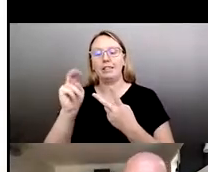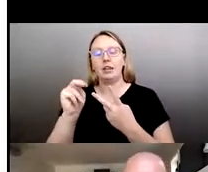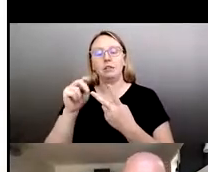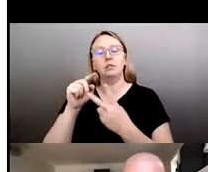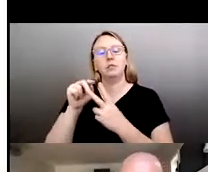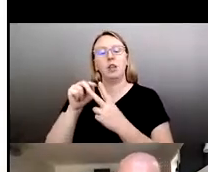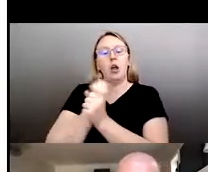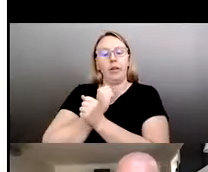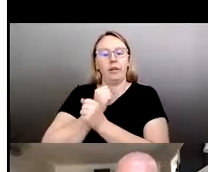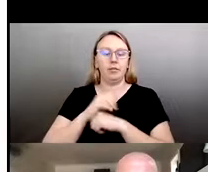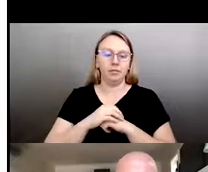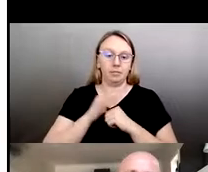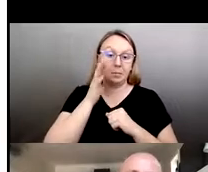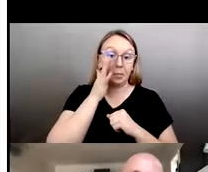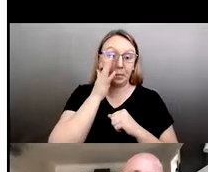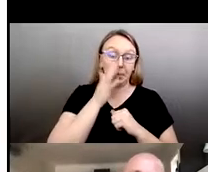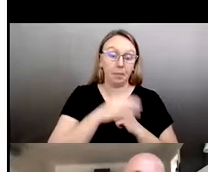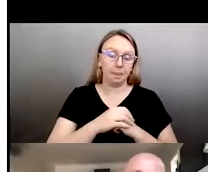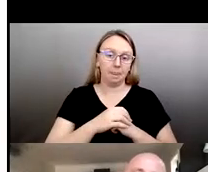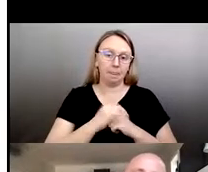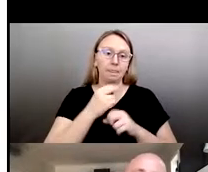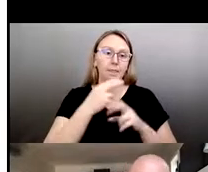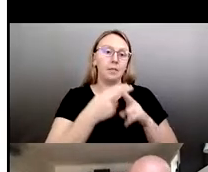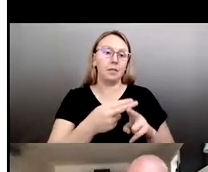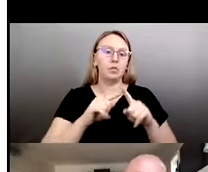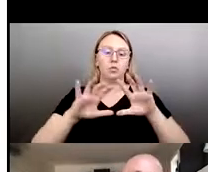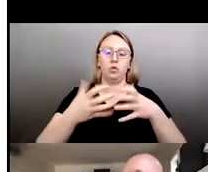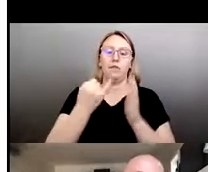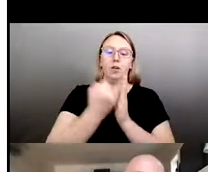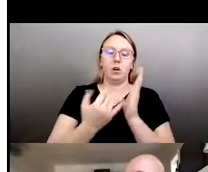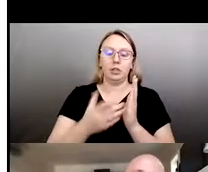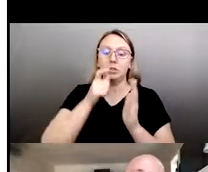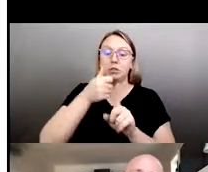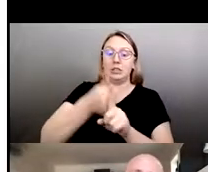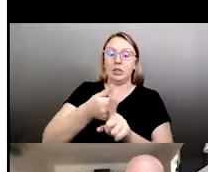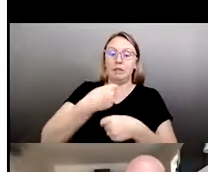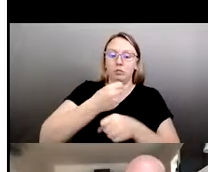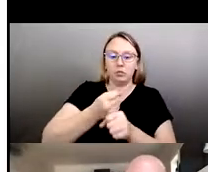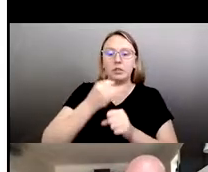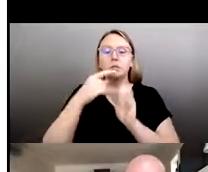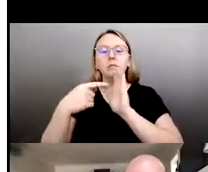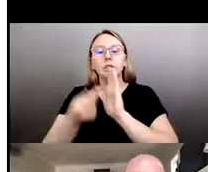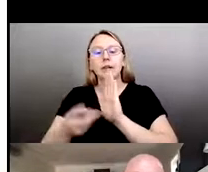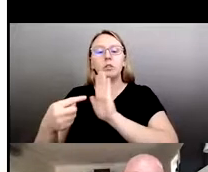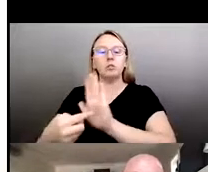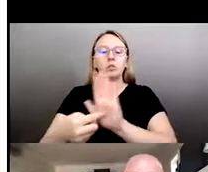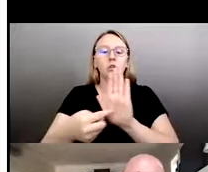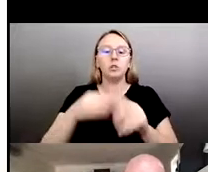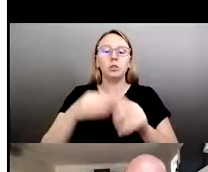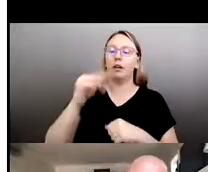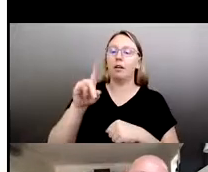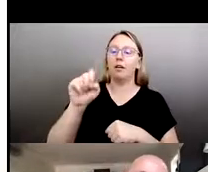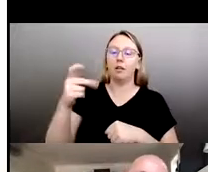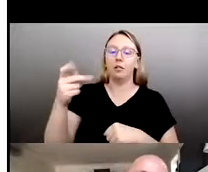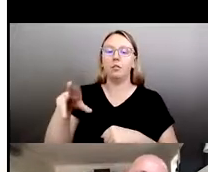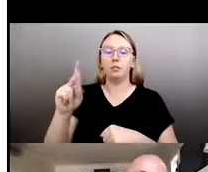term Chicago Imagists refers to a group of artists who kind of self-curated a series of shows at the Hyde Park Art Center in Chicago's Hyde